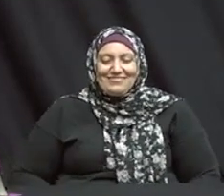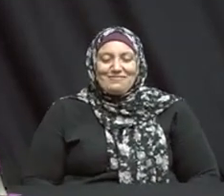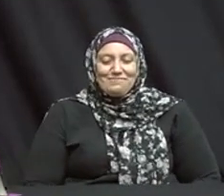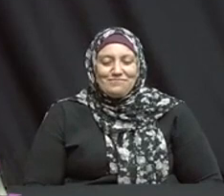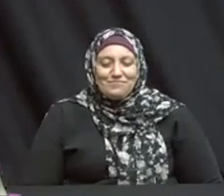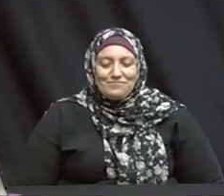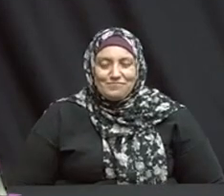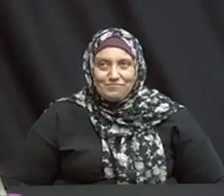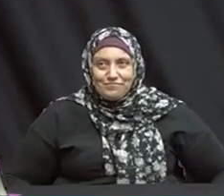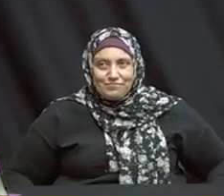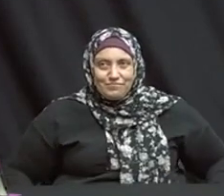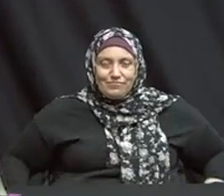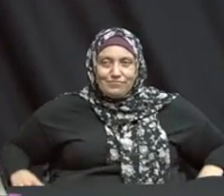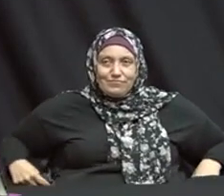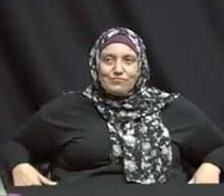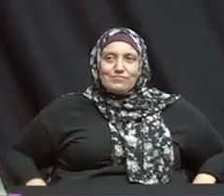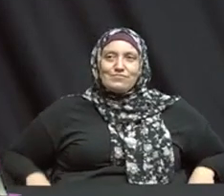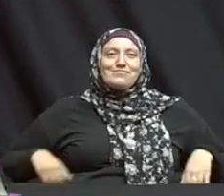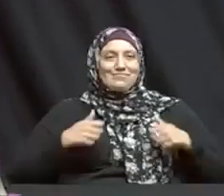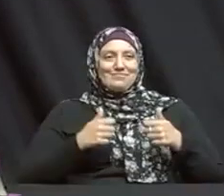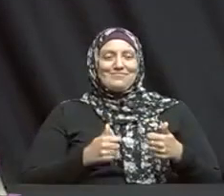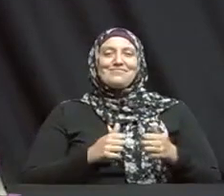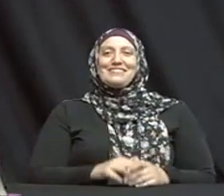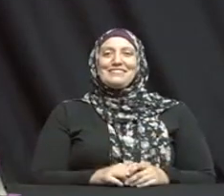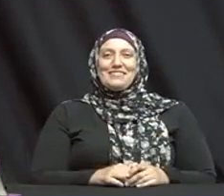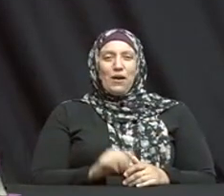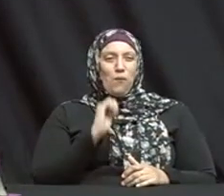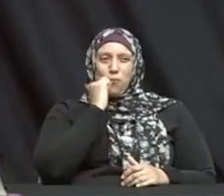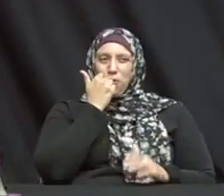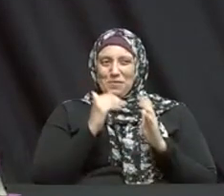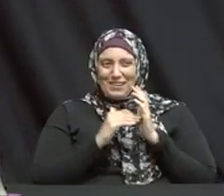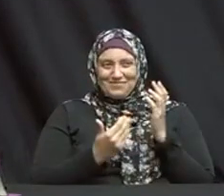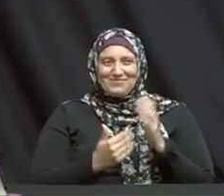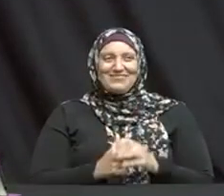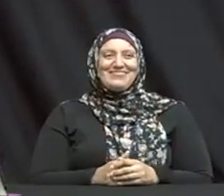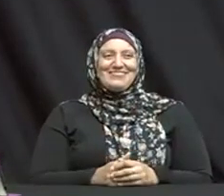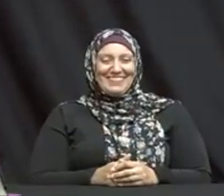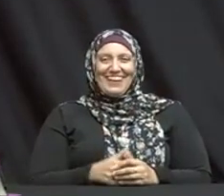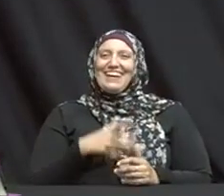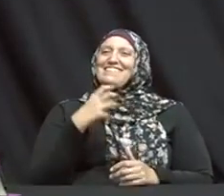years. And it's not uncommon for people to drag out